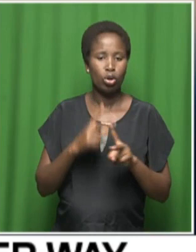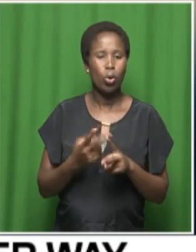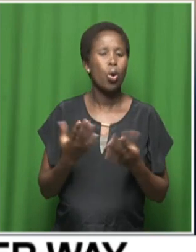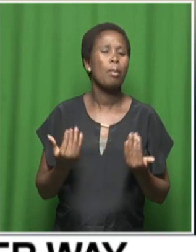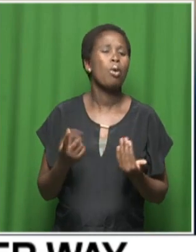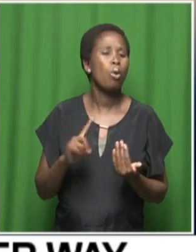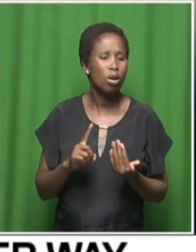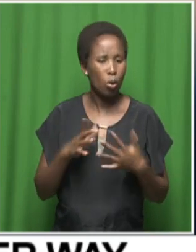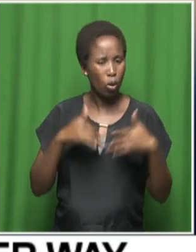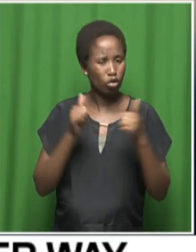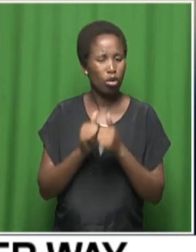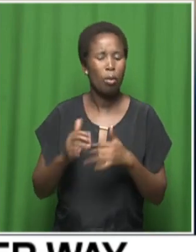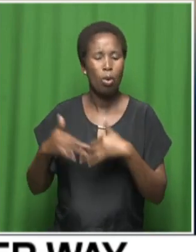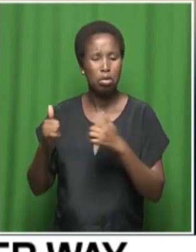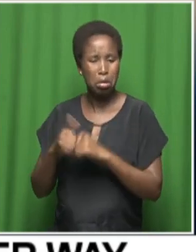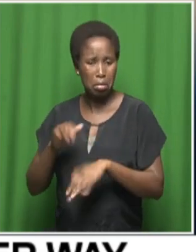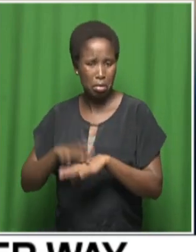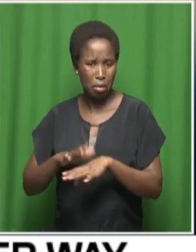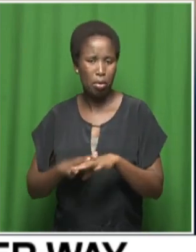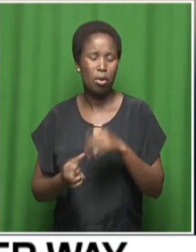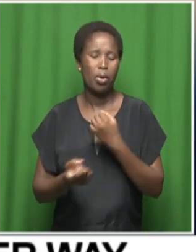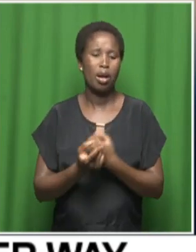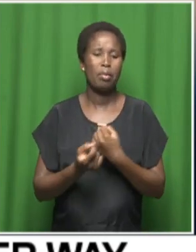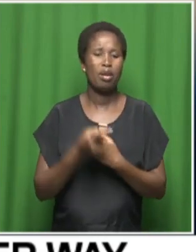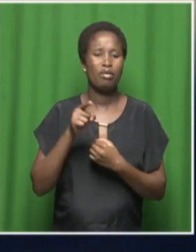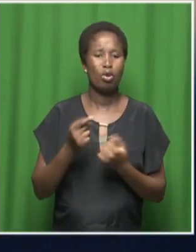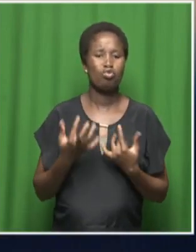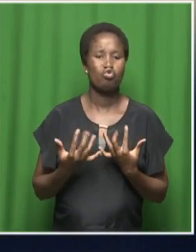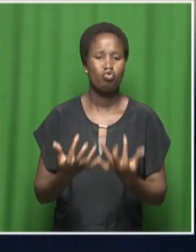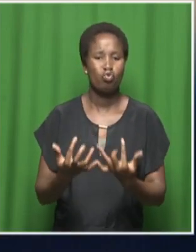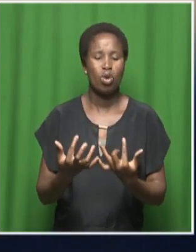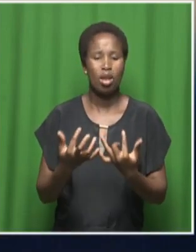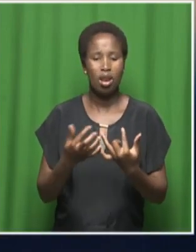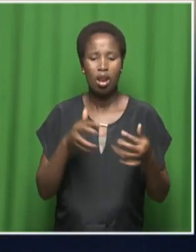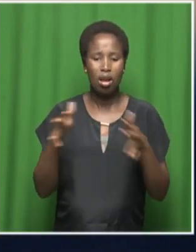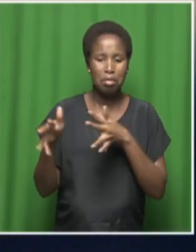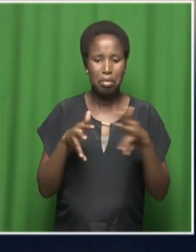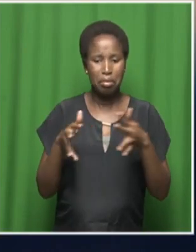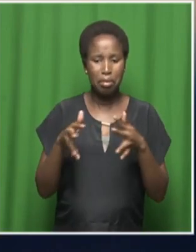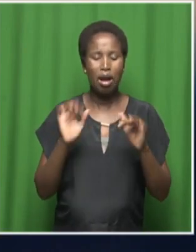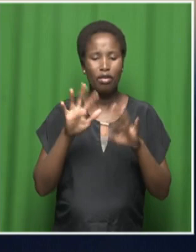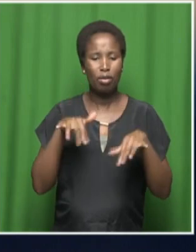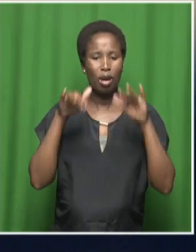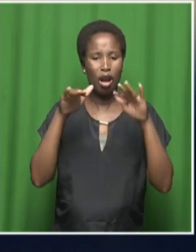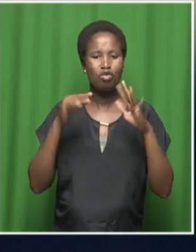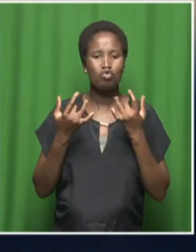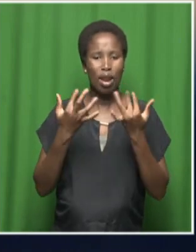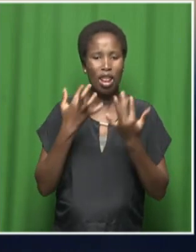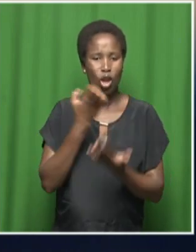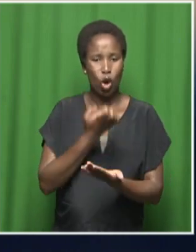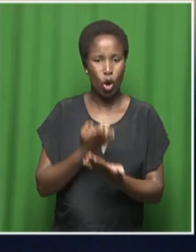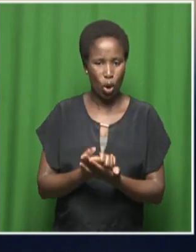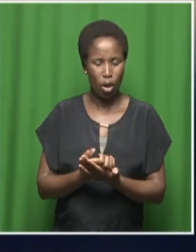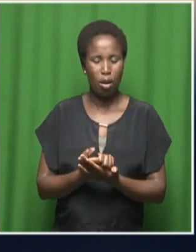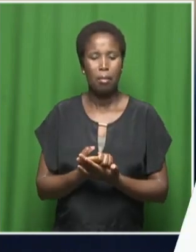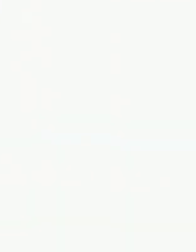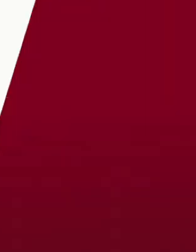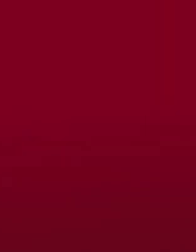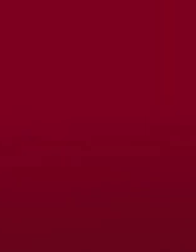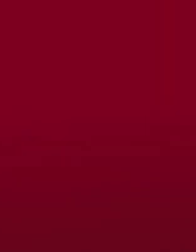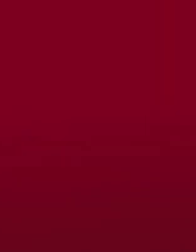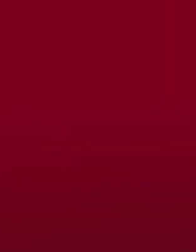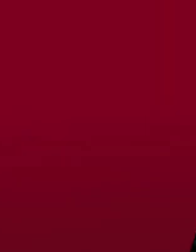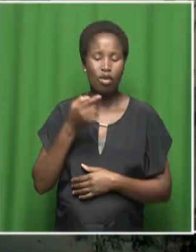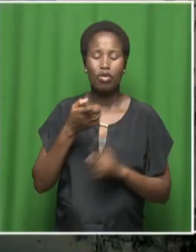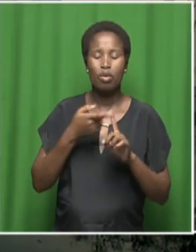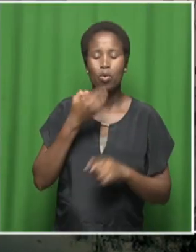these workshops and everything else around green hydrogen and that economy, we cross now live to our reporter, Frances Hurd, and she will